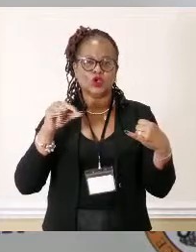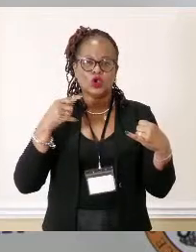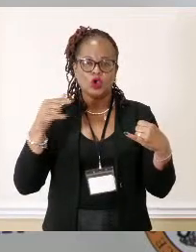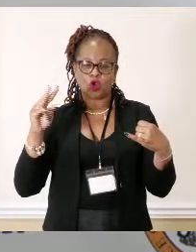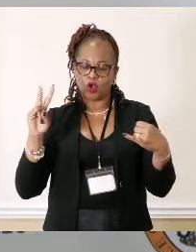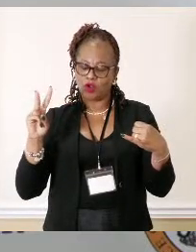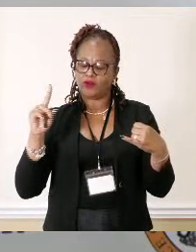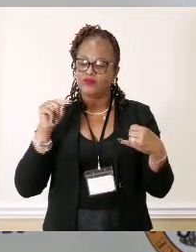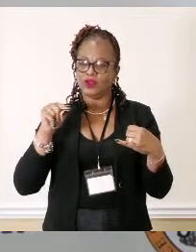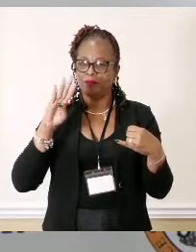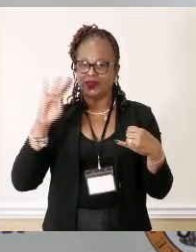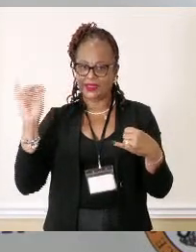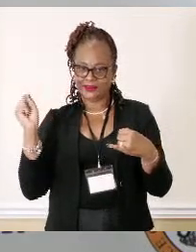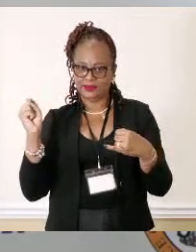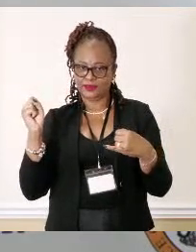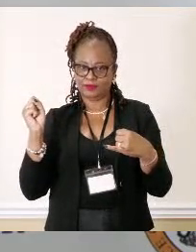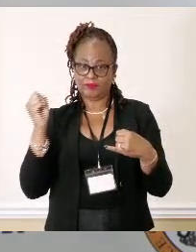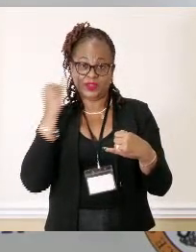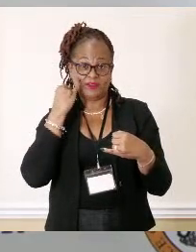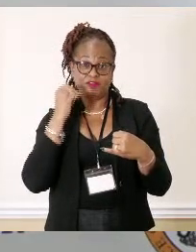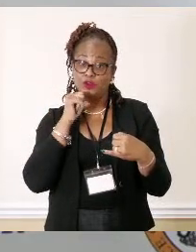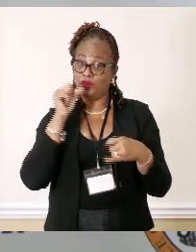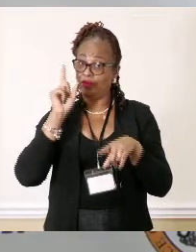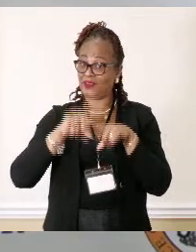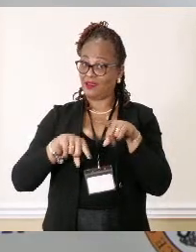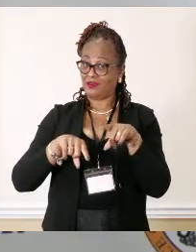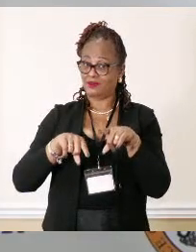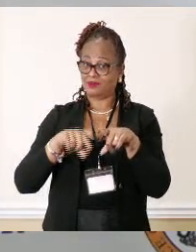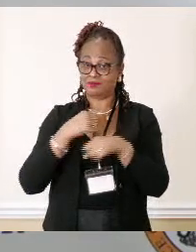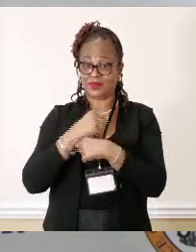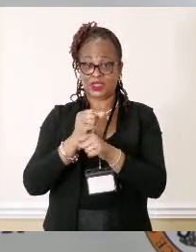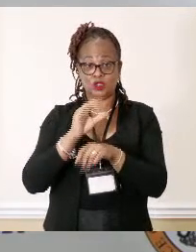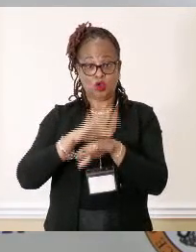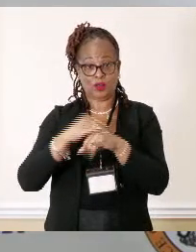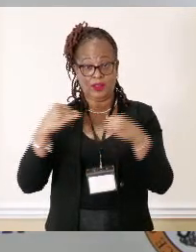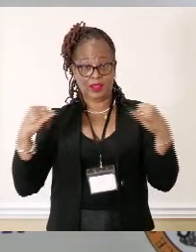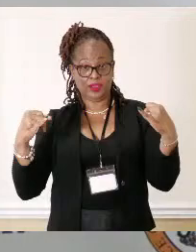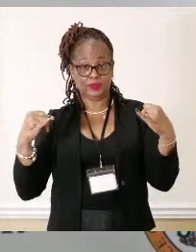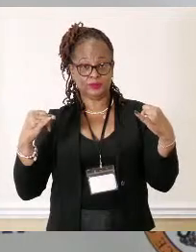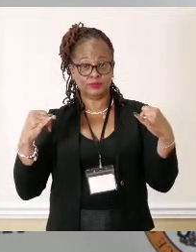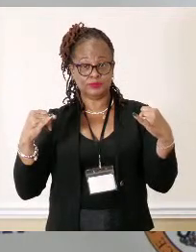vax.gov.bs. If you are unable to make an appointment online,